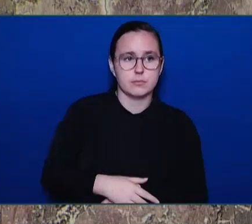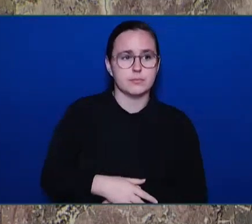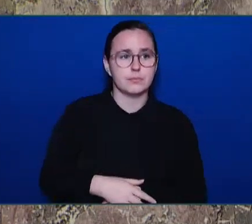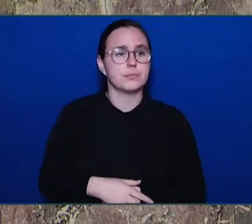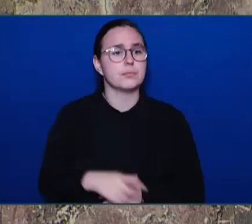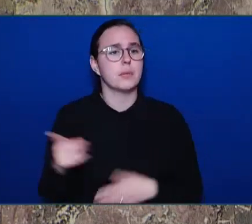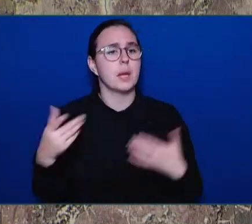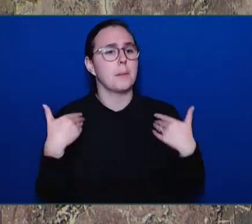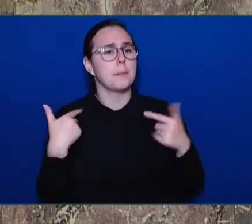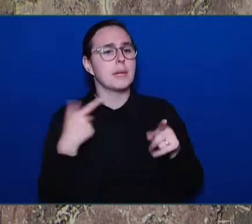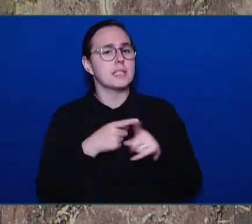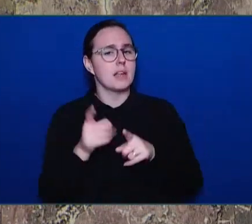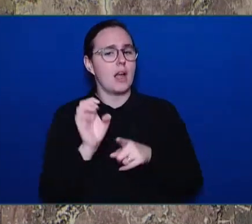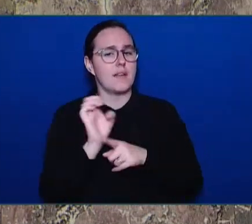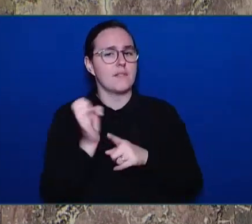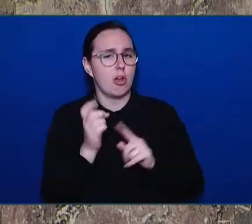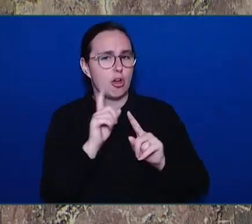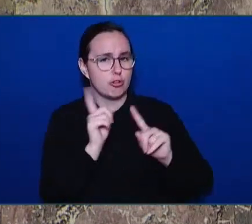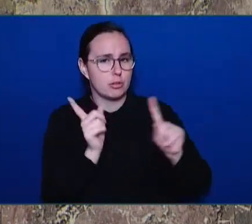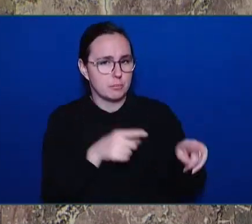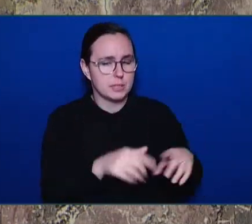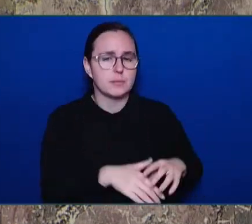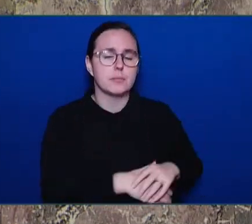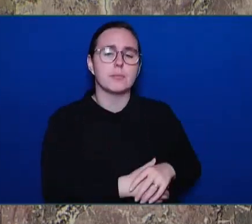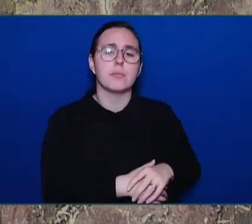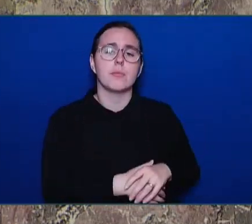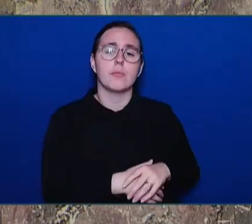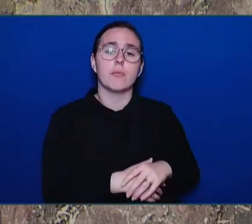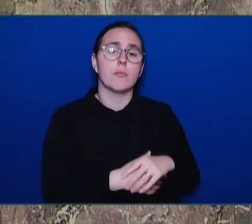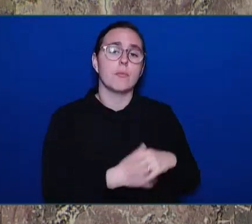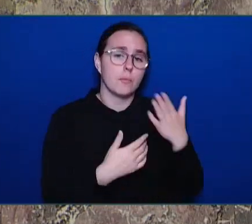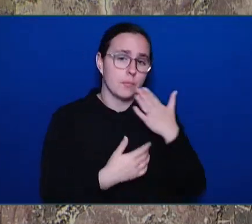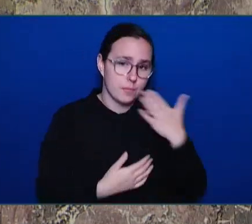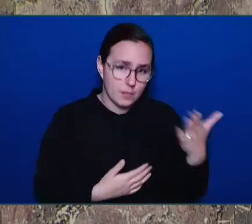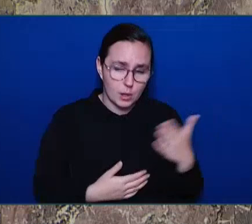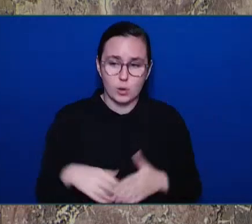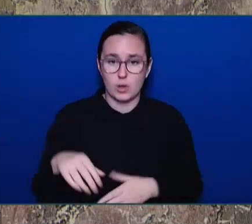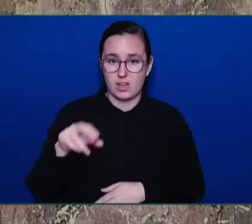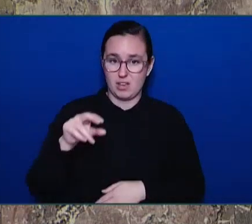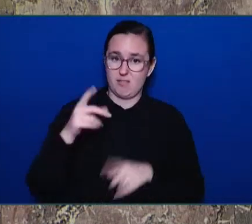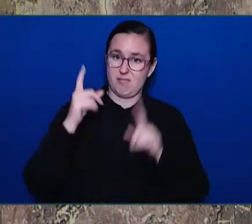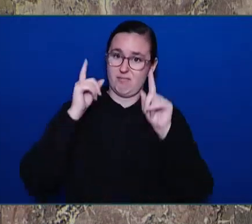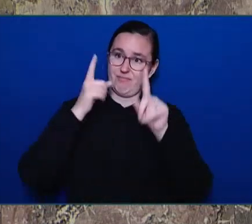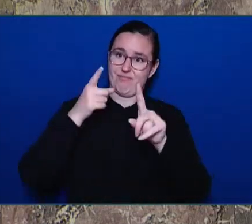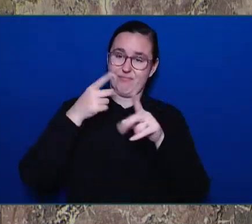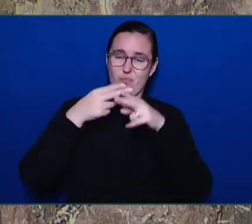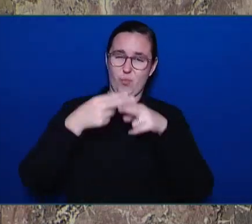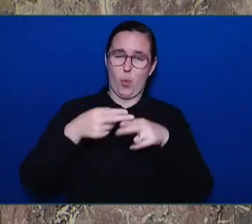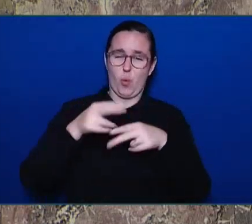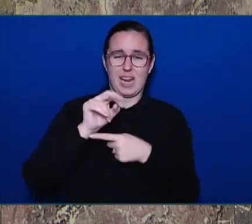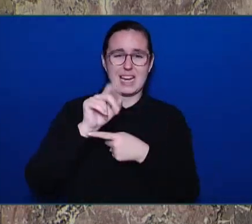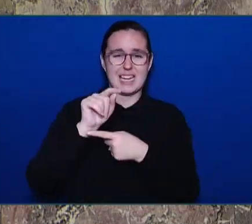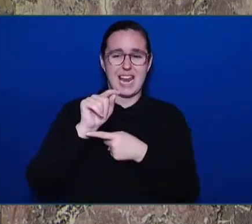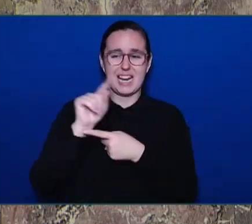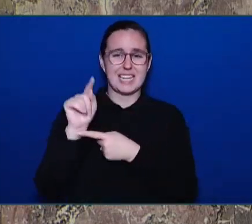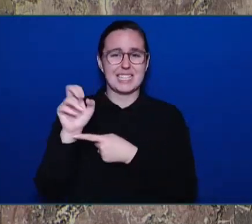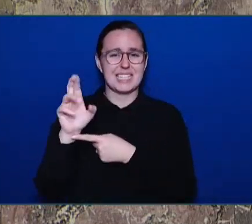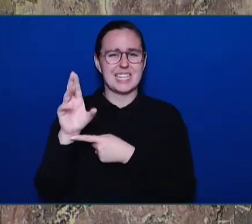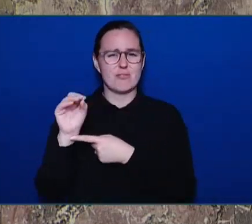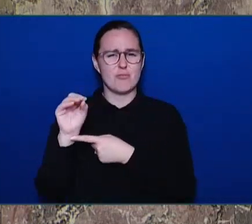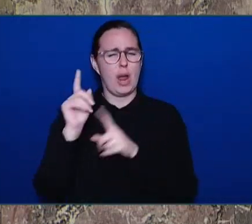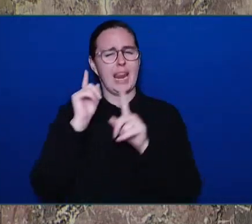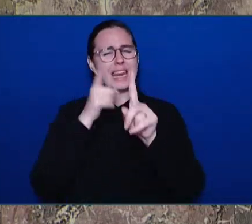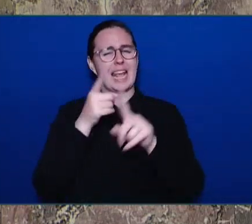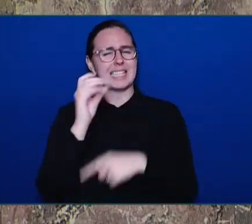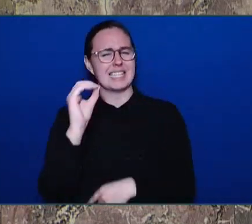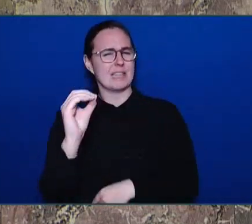zero is achieved first and foremost by a variety of measures that require independent